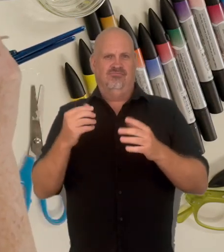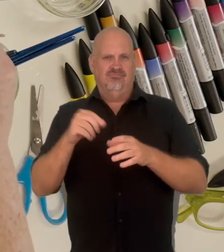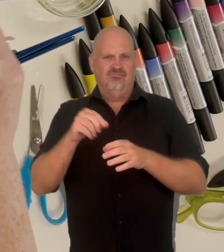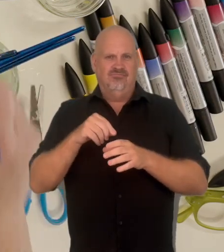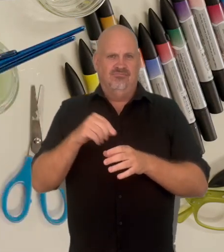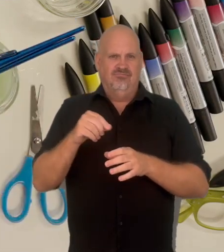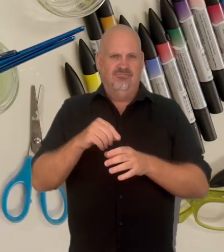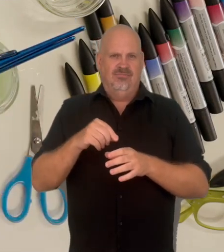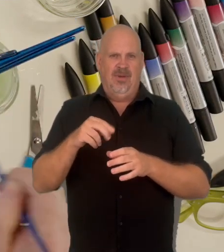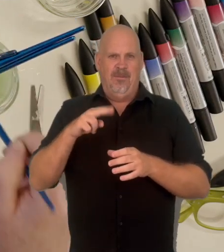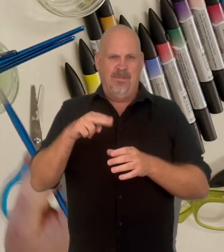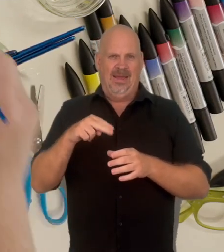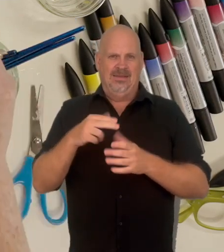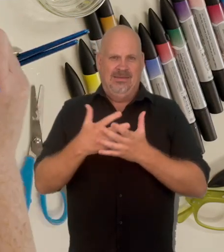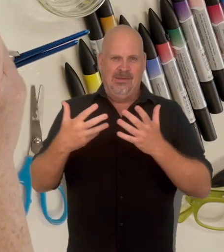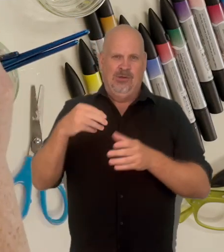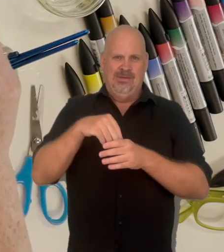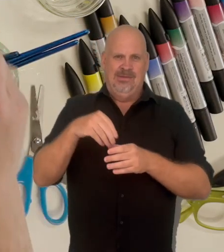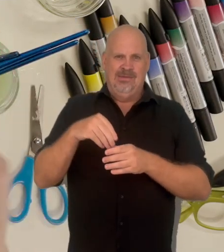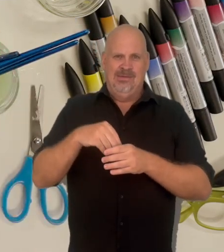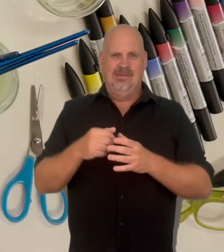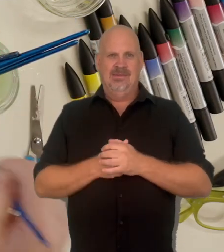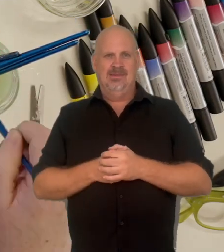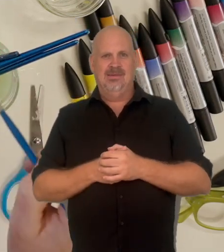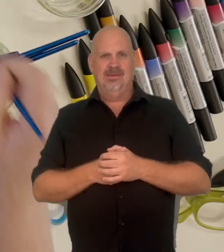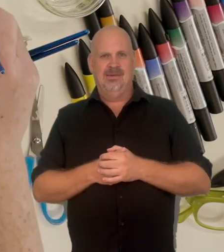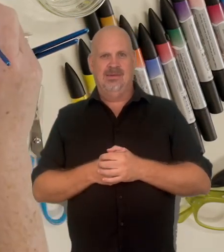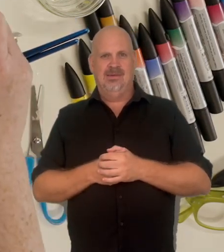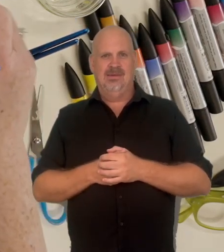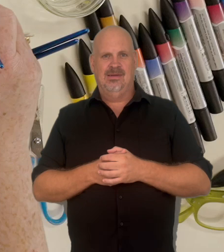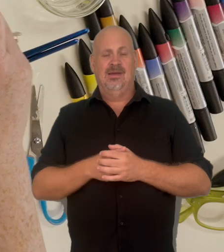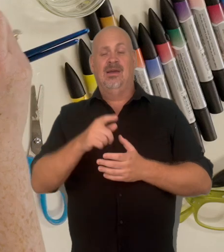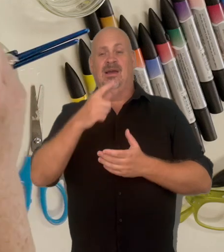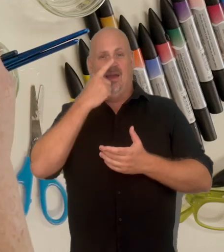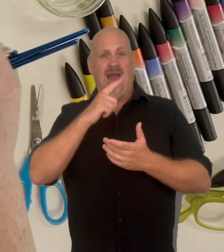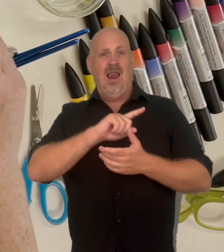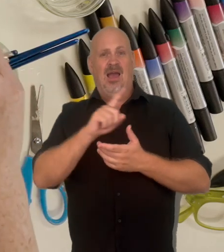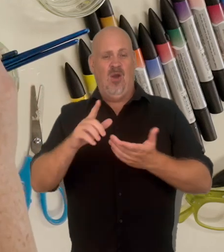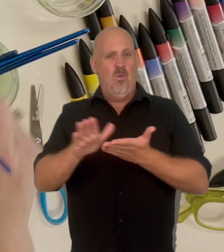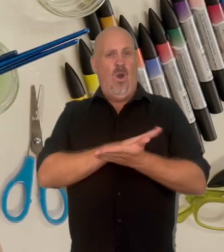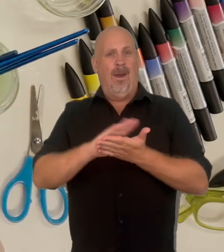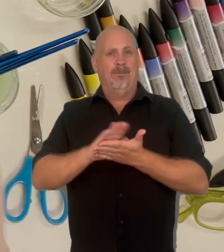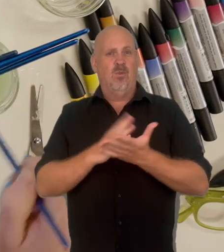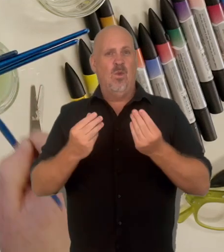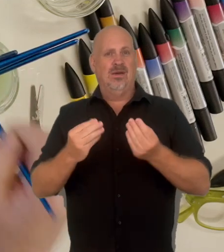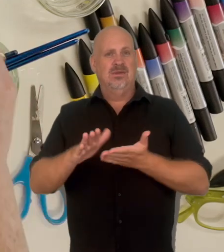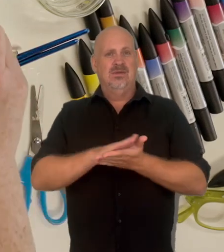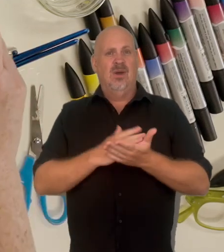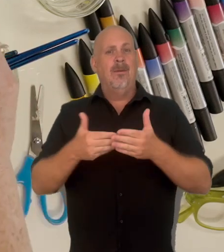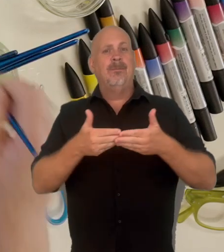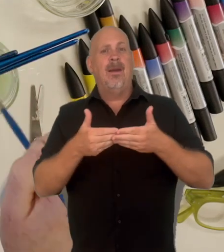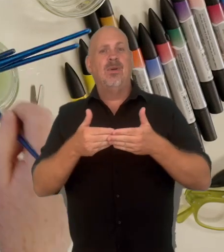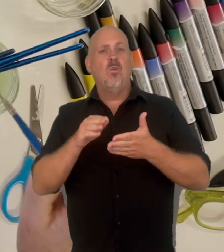paint out as possible. You can clean these palettes with a wet cloth or a baby wipe or a tissue with some